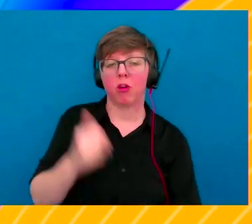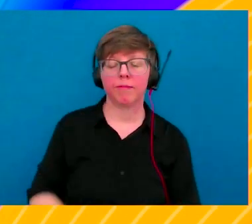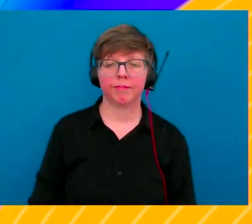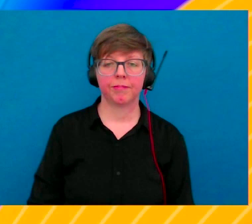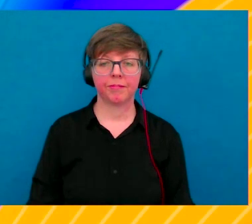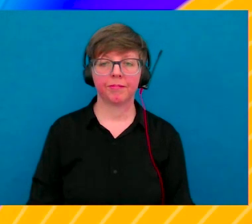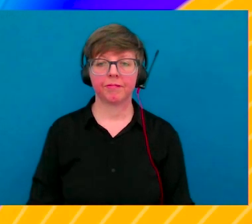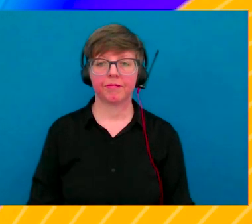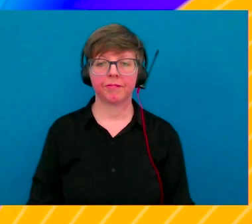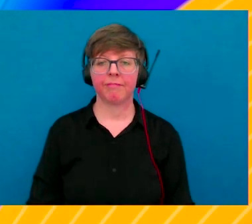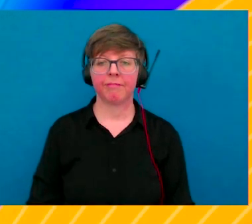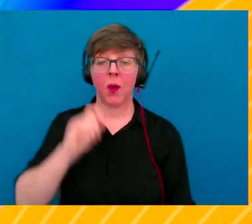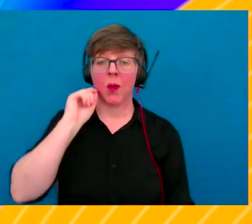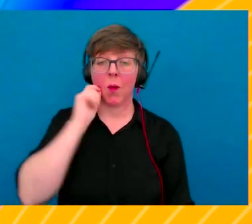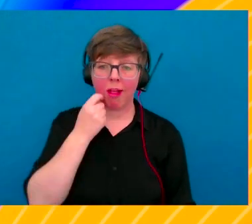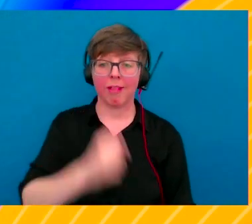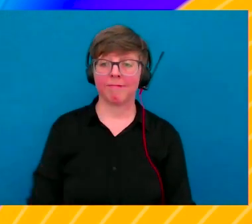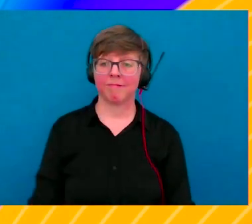cool. So